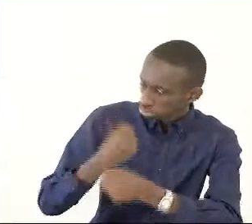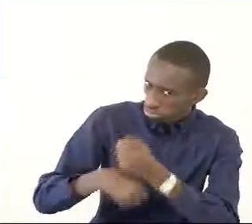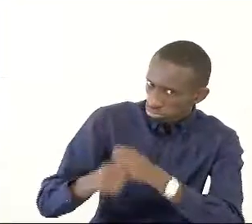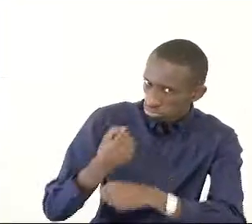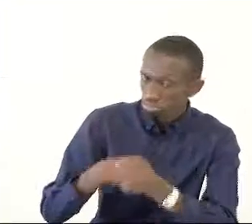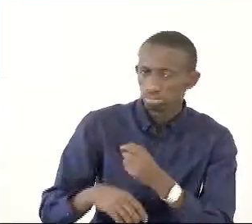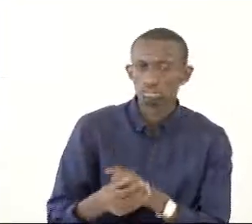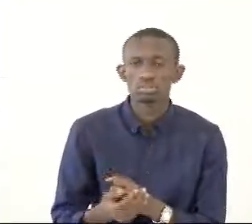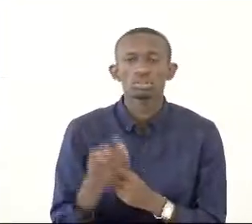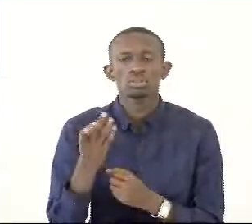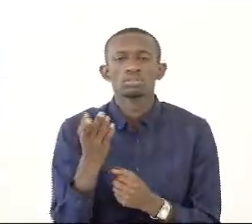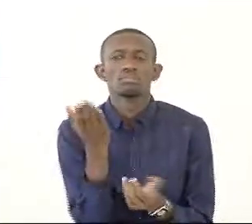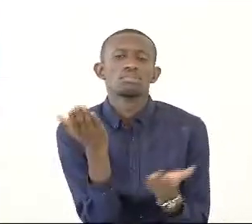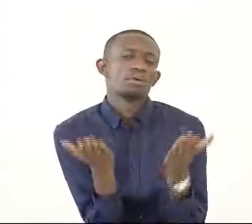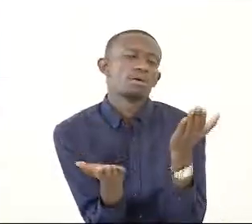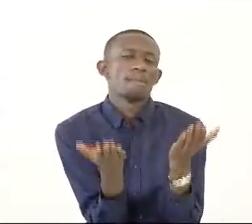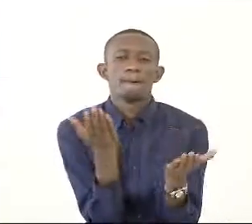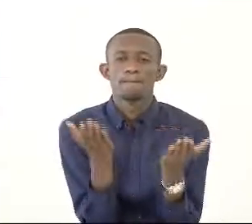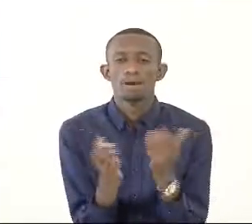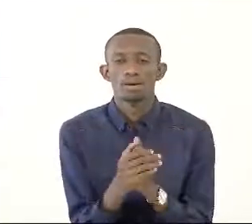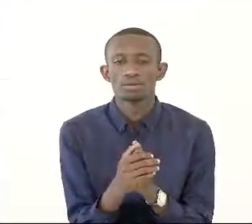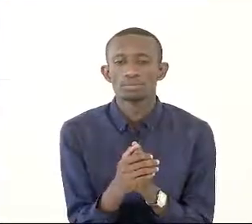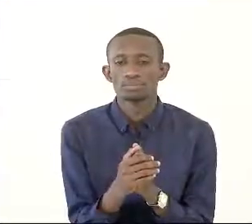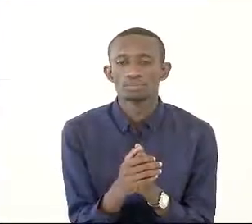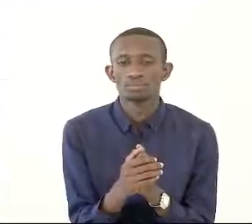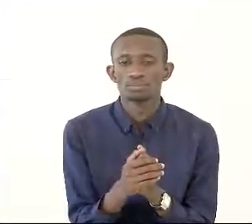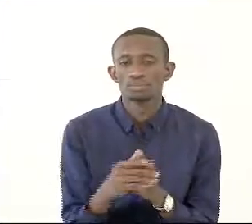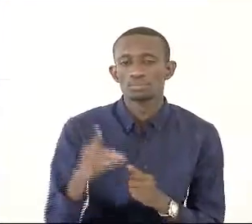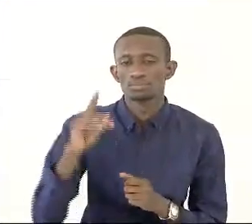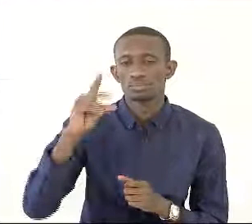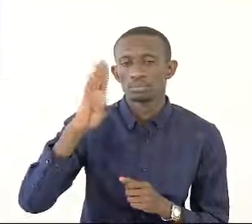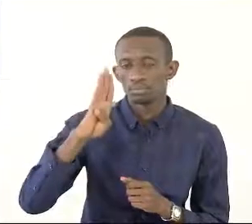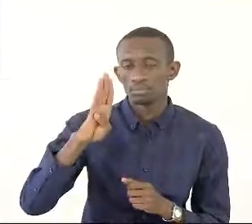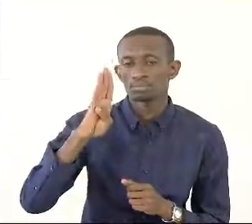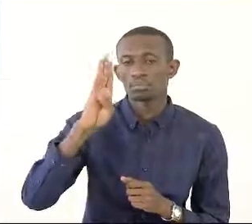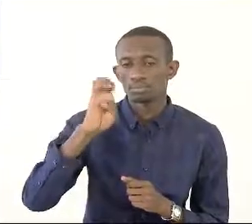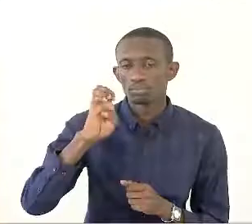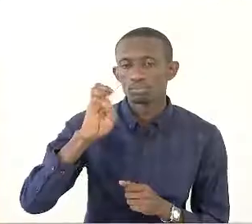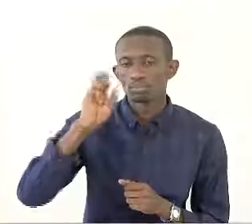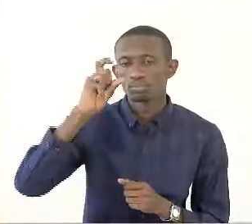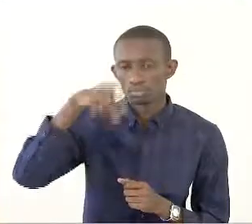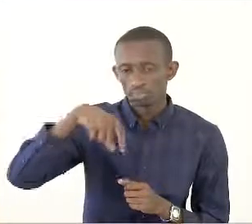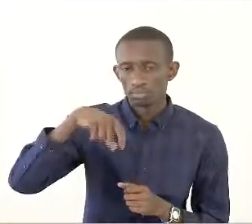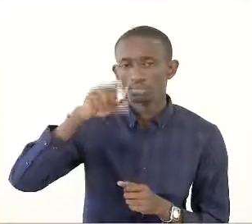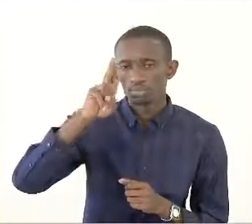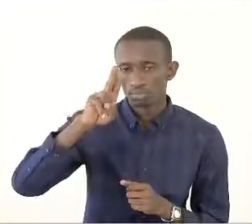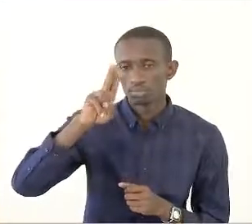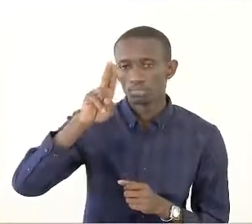activity, and is measured in becquerel. So this is the unit of that. So what we call